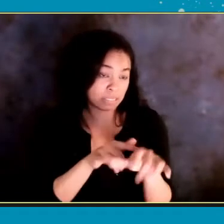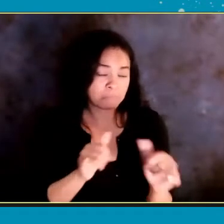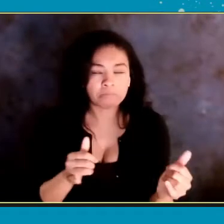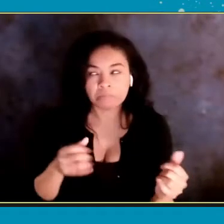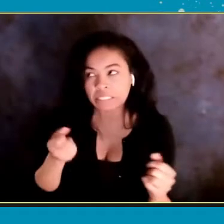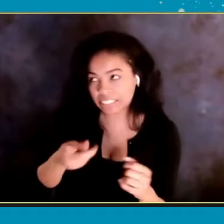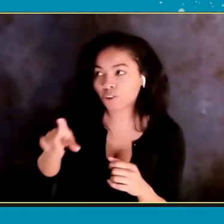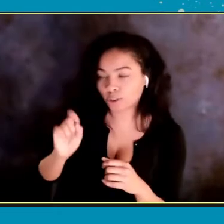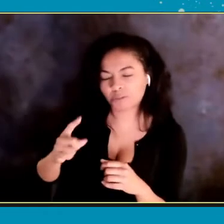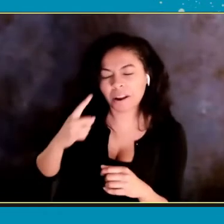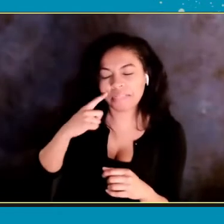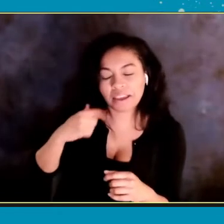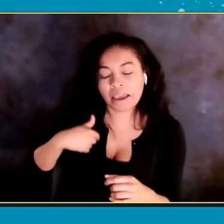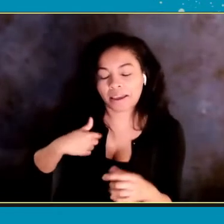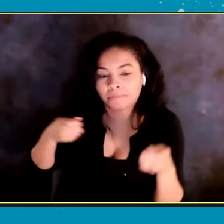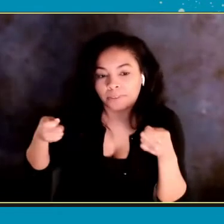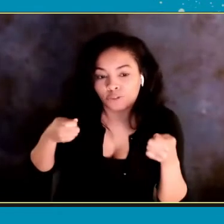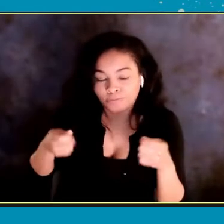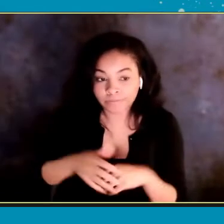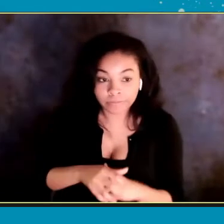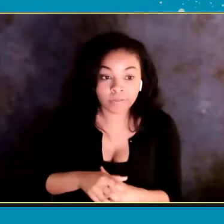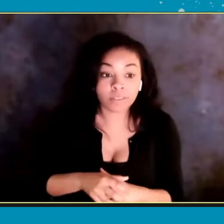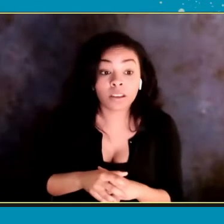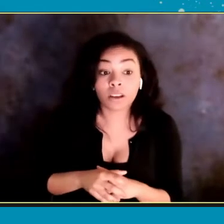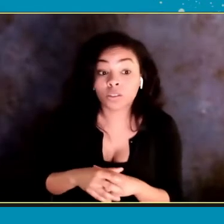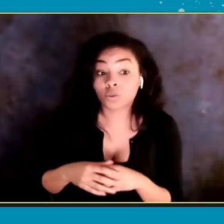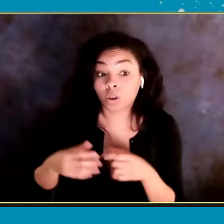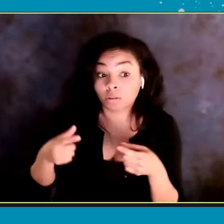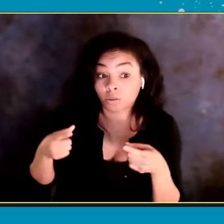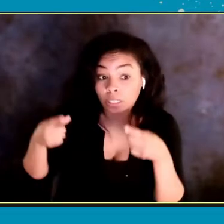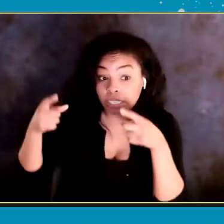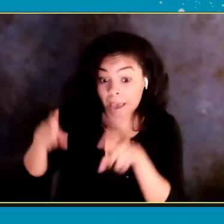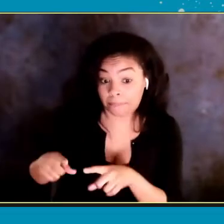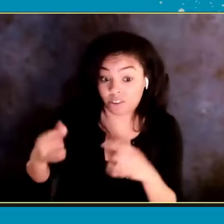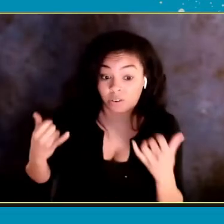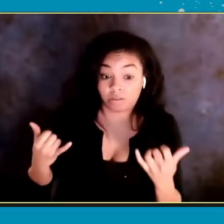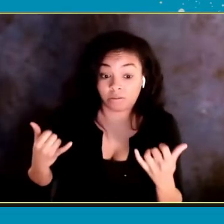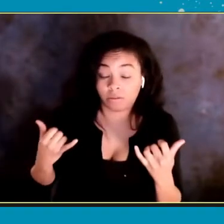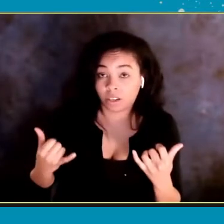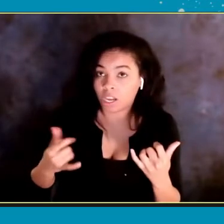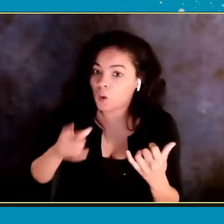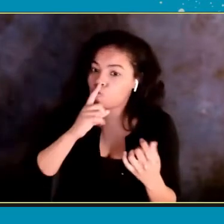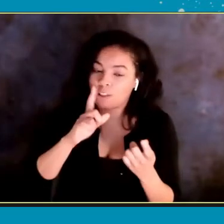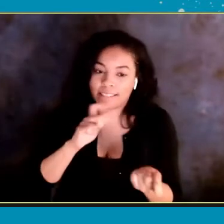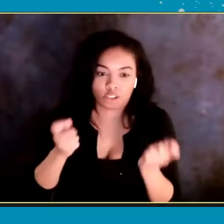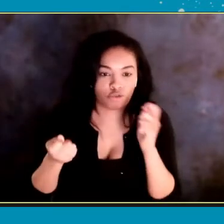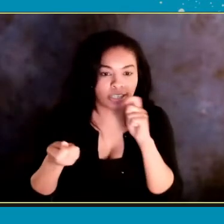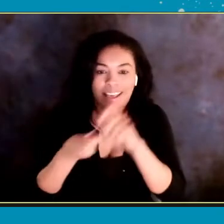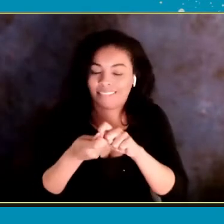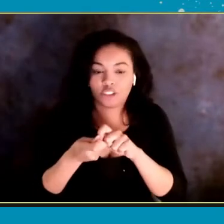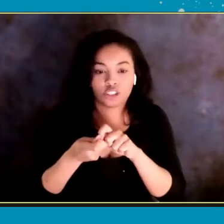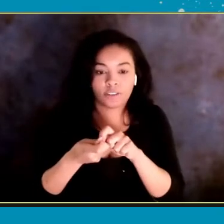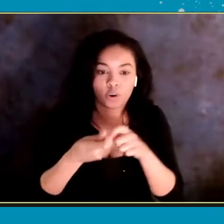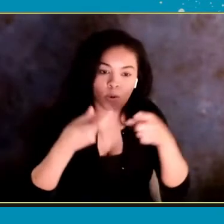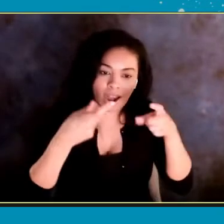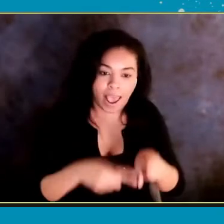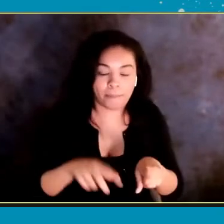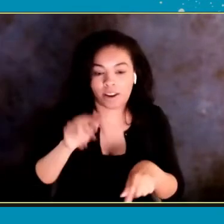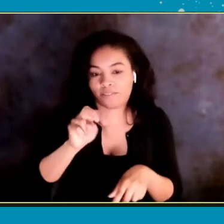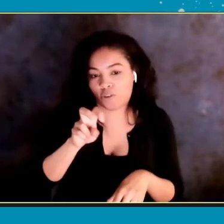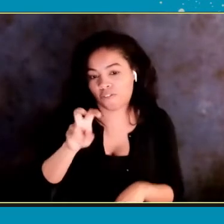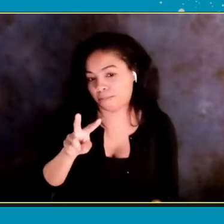right? So what happened in what's happening now is really a retaliation for what happened in November of